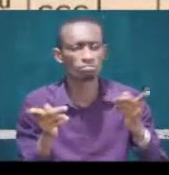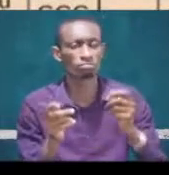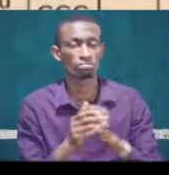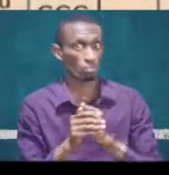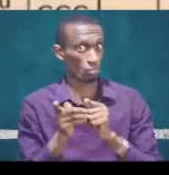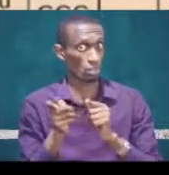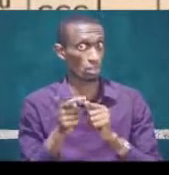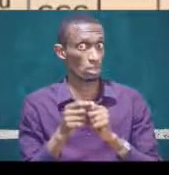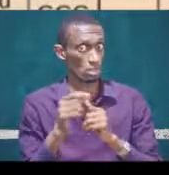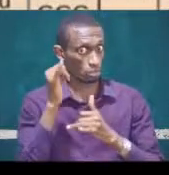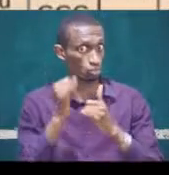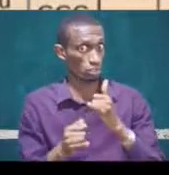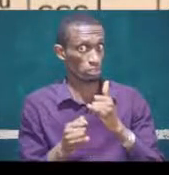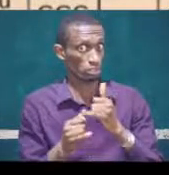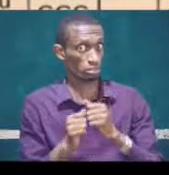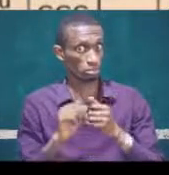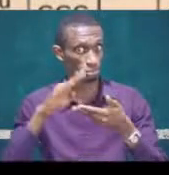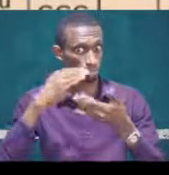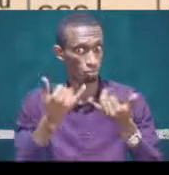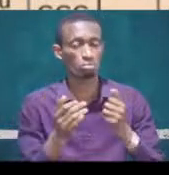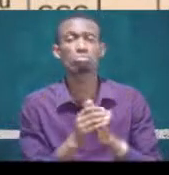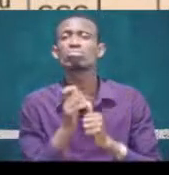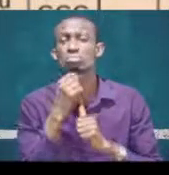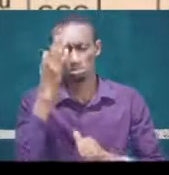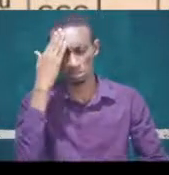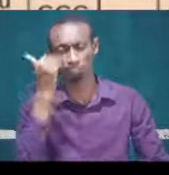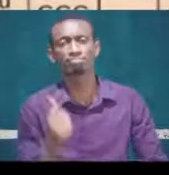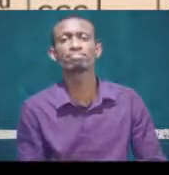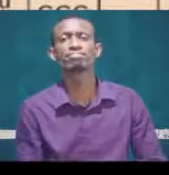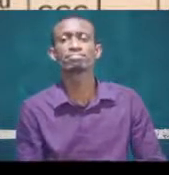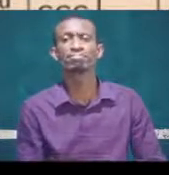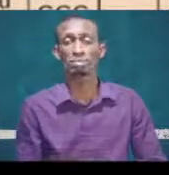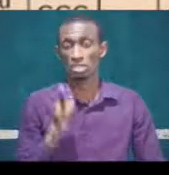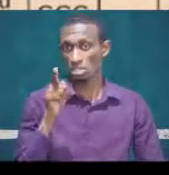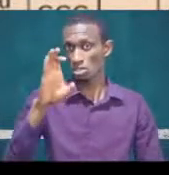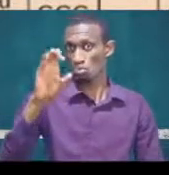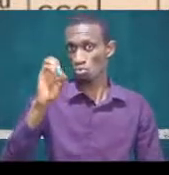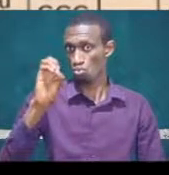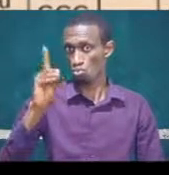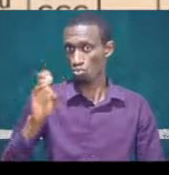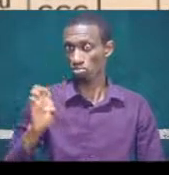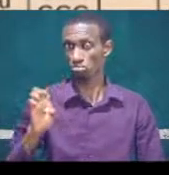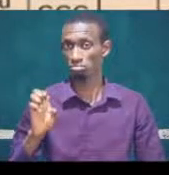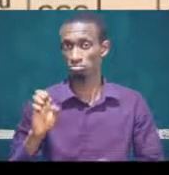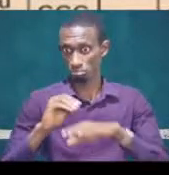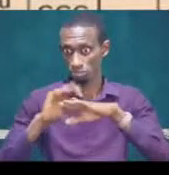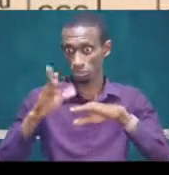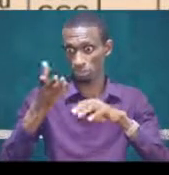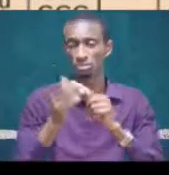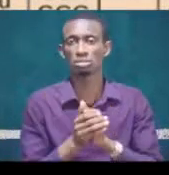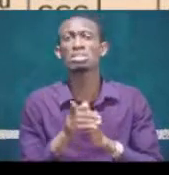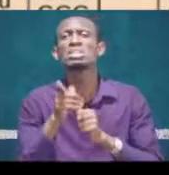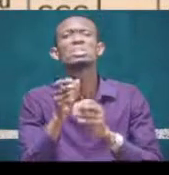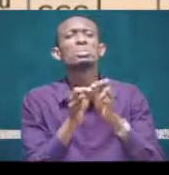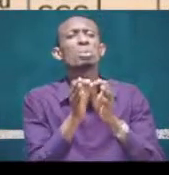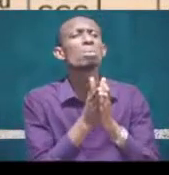And then at the end of the day, we should be able to tell this coded message, what defines